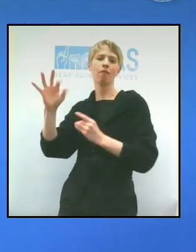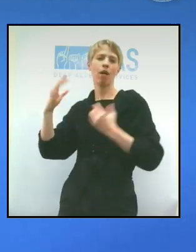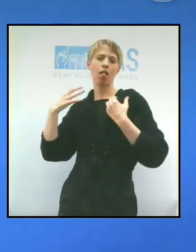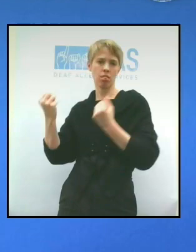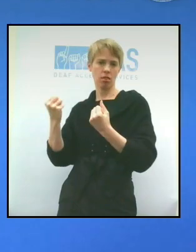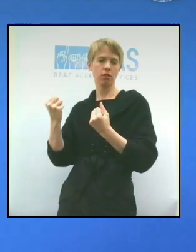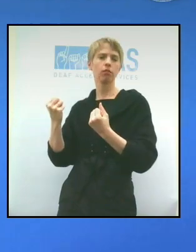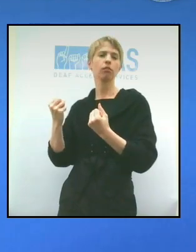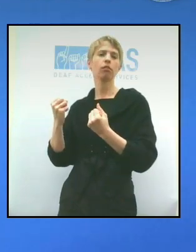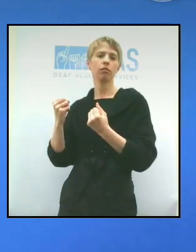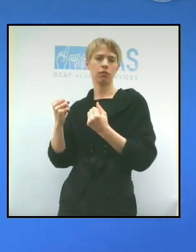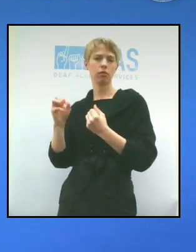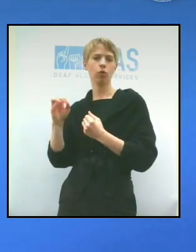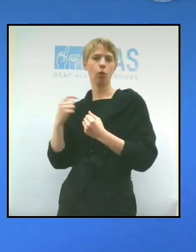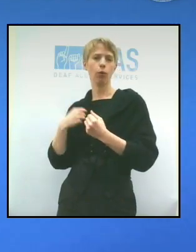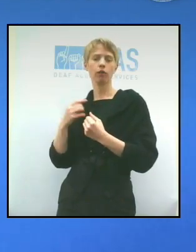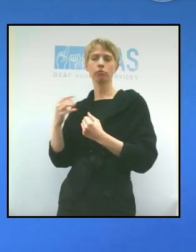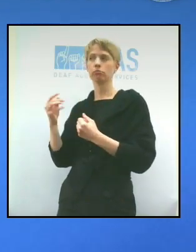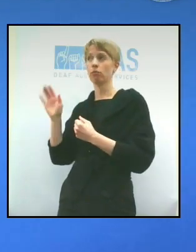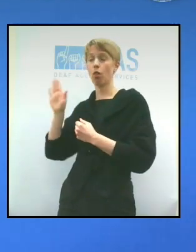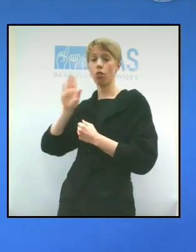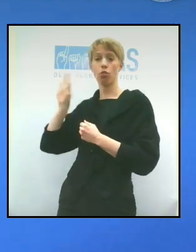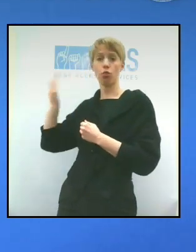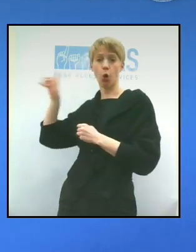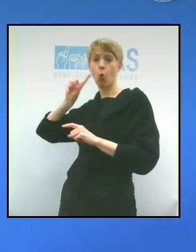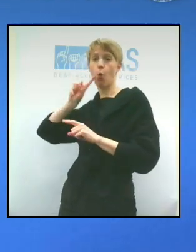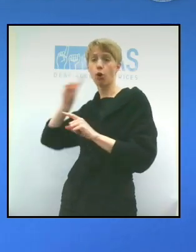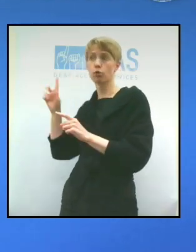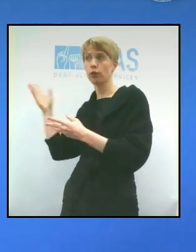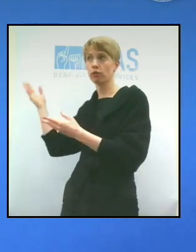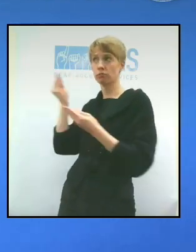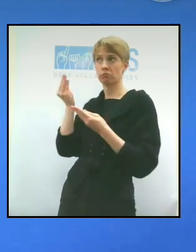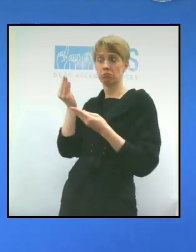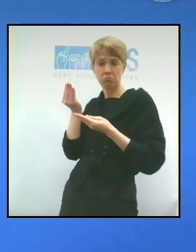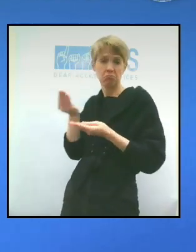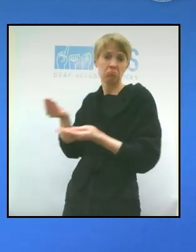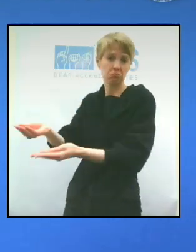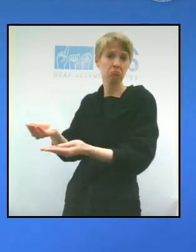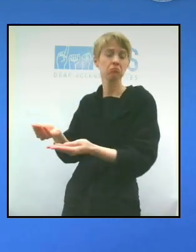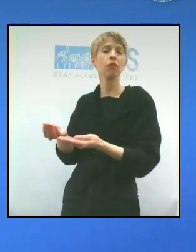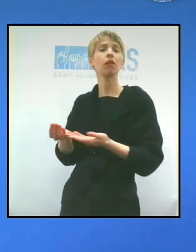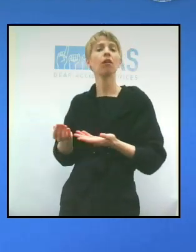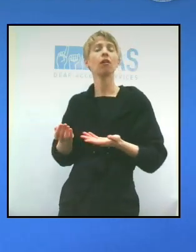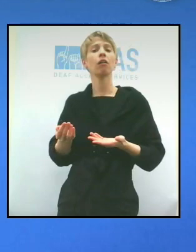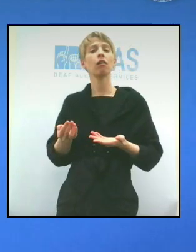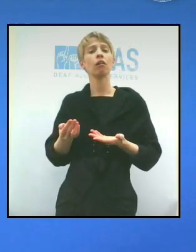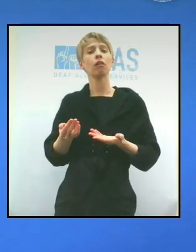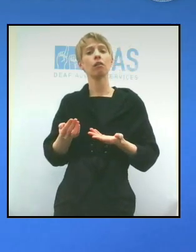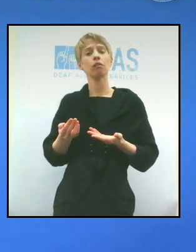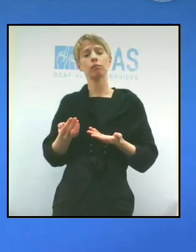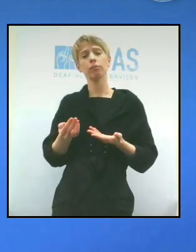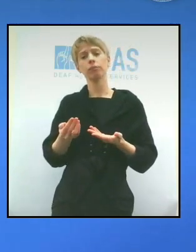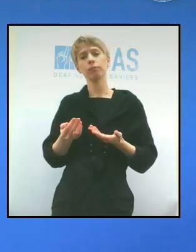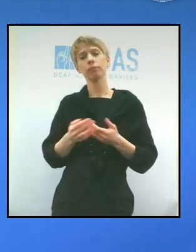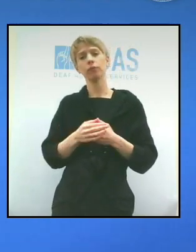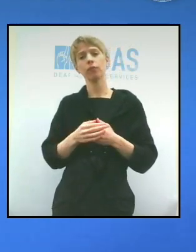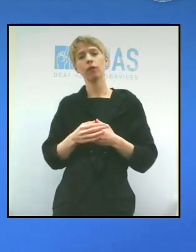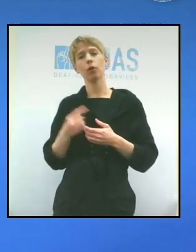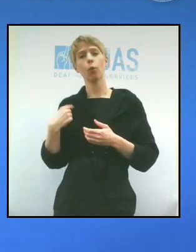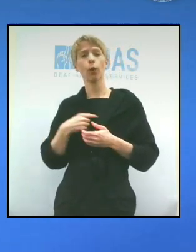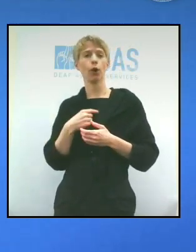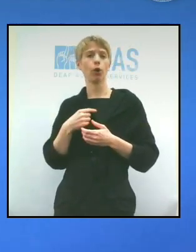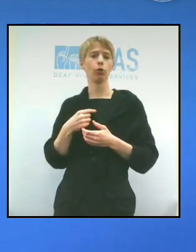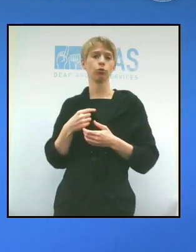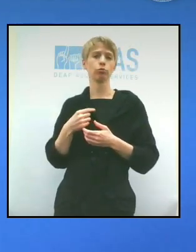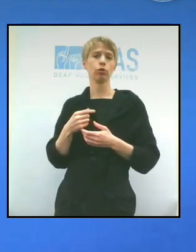any manner. I've been on the phone with directors of nursing homes with regards to issues at nursing homes, and we've been